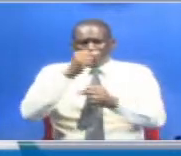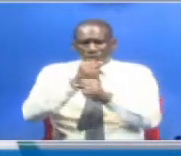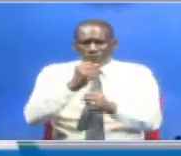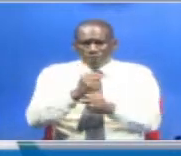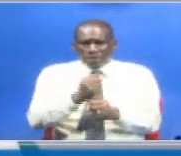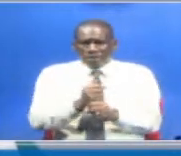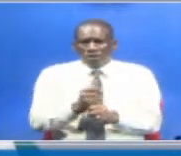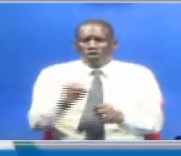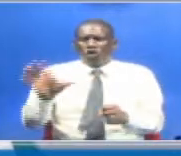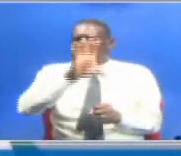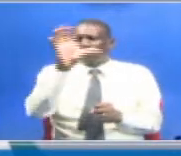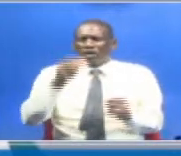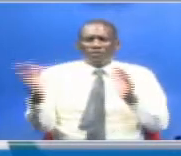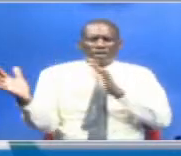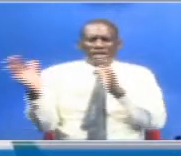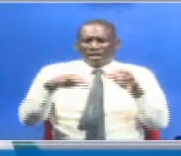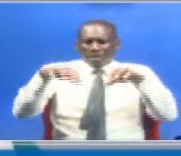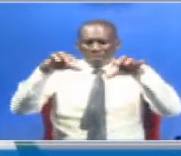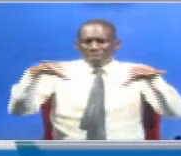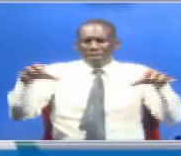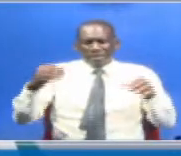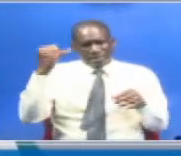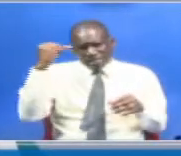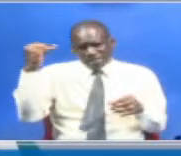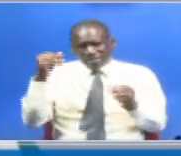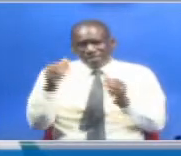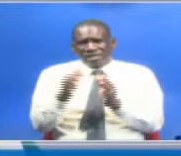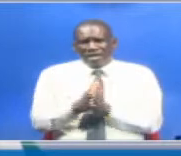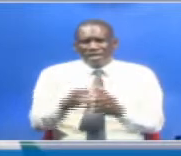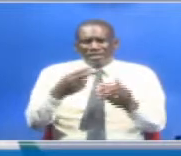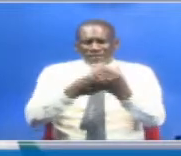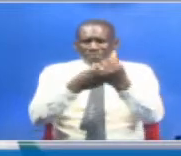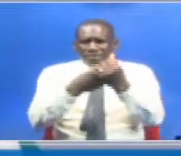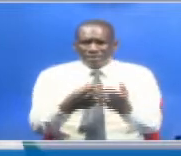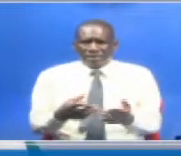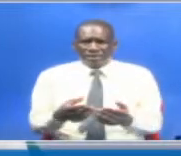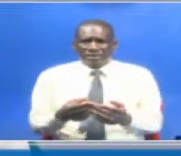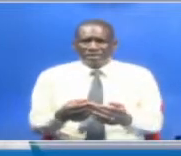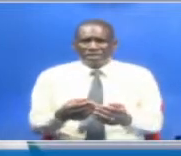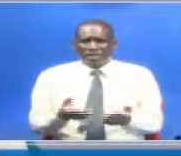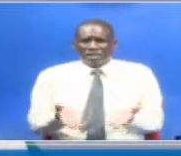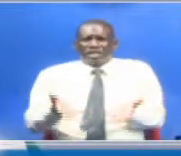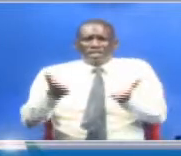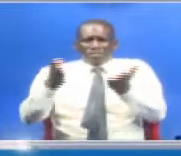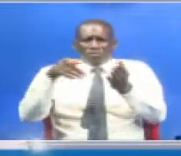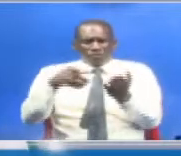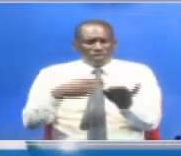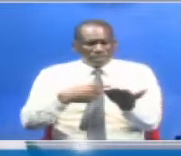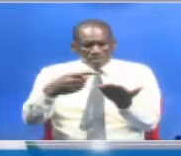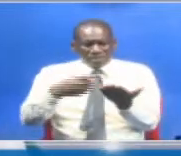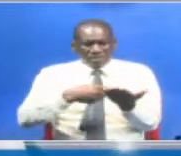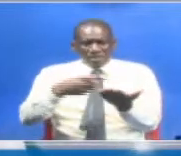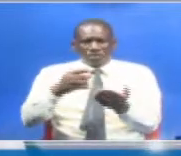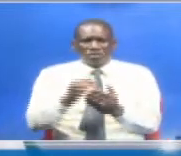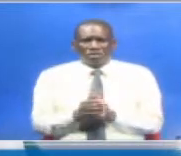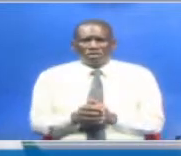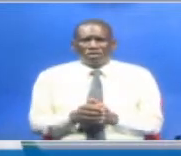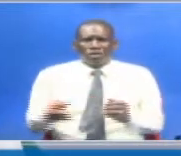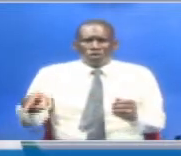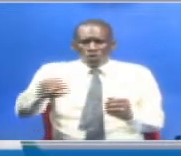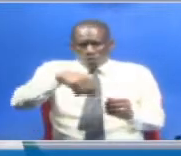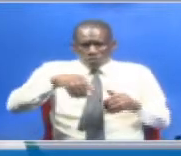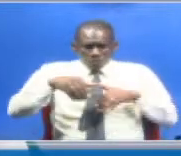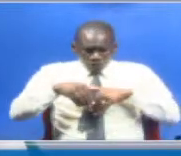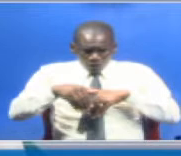African Climate Markets Initiative and its partners in furthering this discussion. We look forward to further